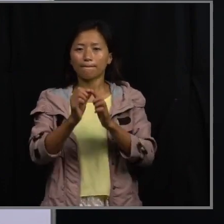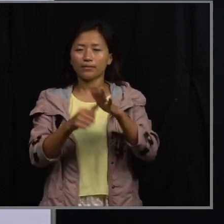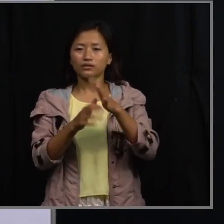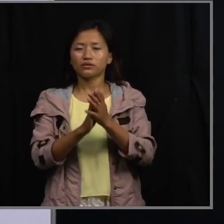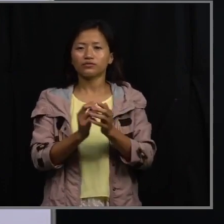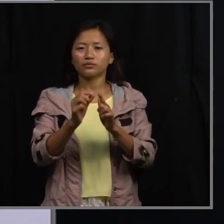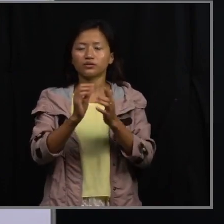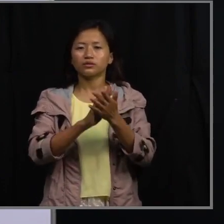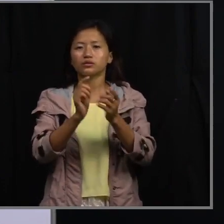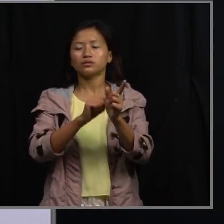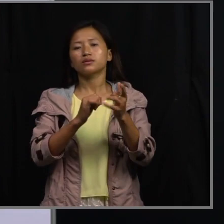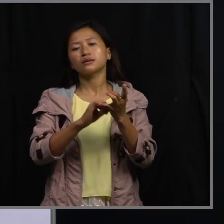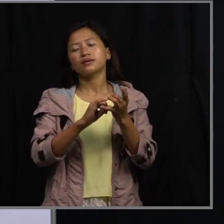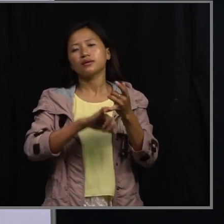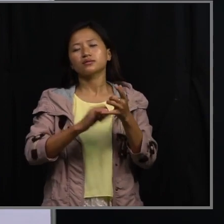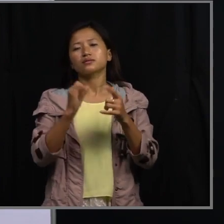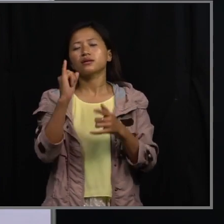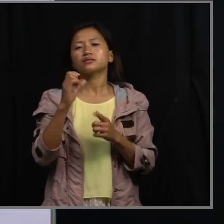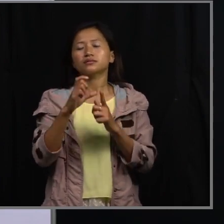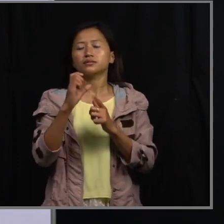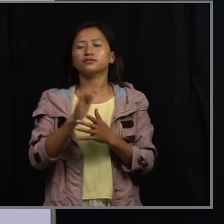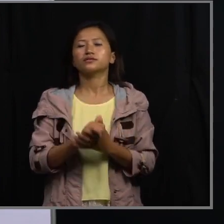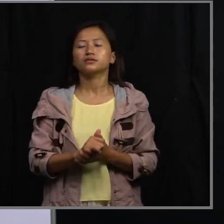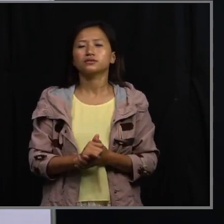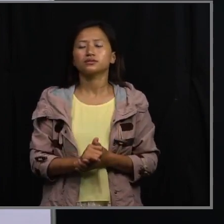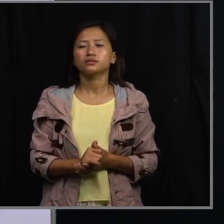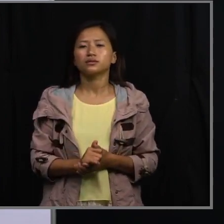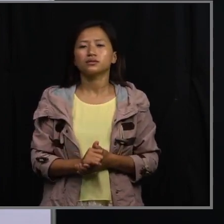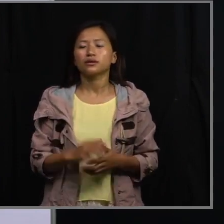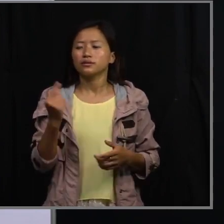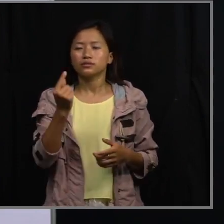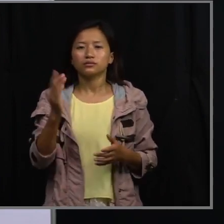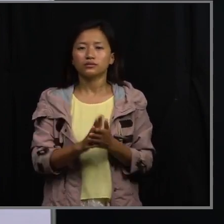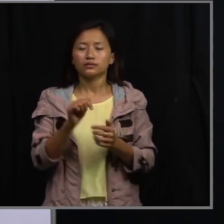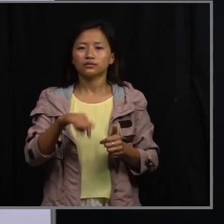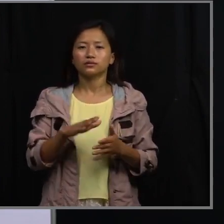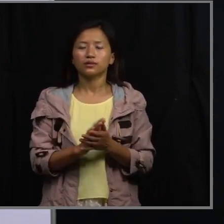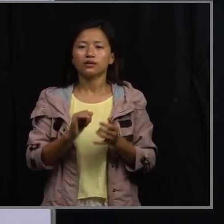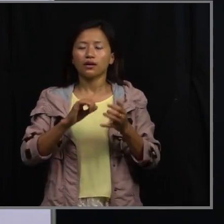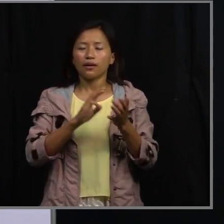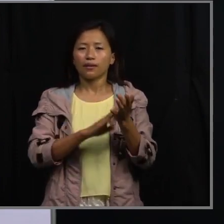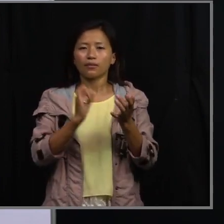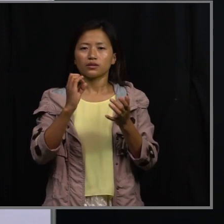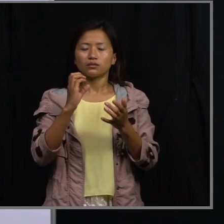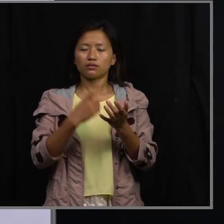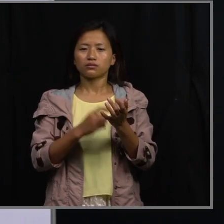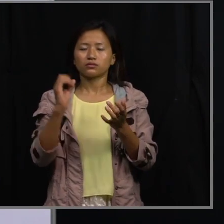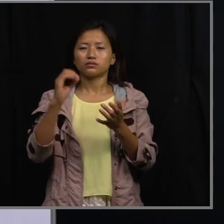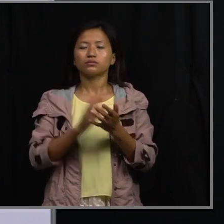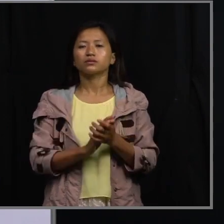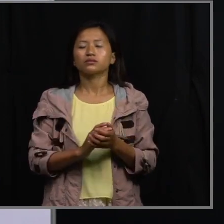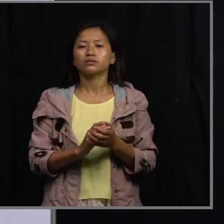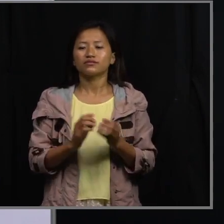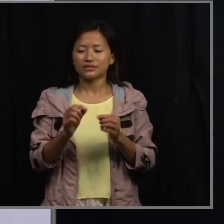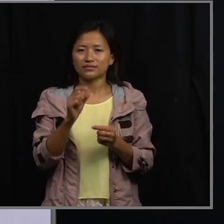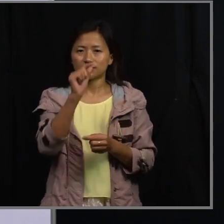physics, right? Designed by what? Principle of physics. And by using this microscope, we can visualize the cells of